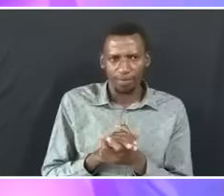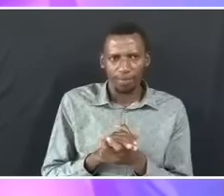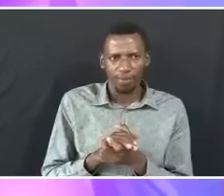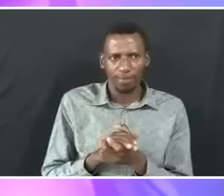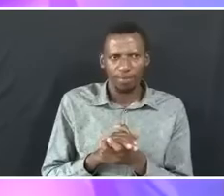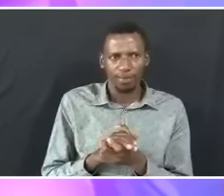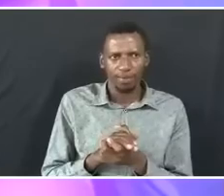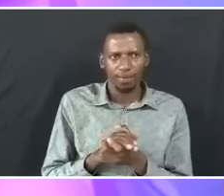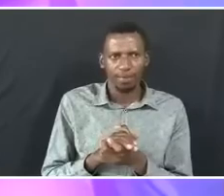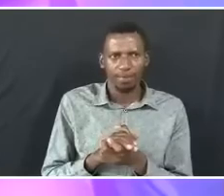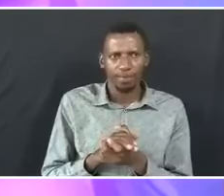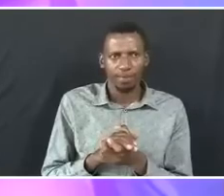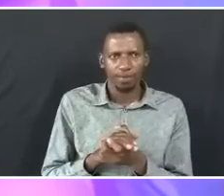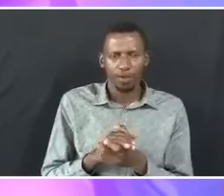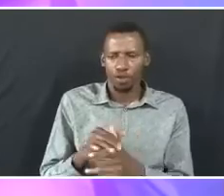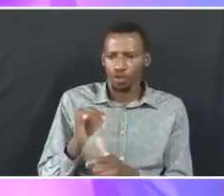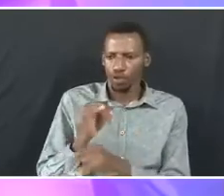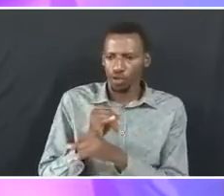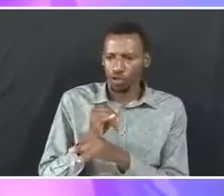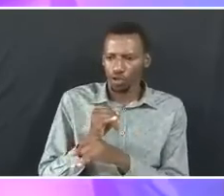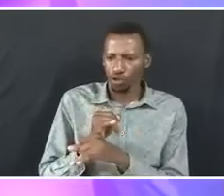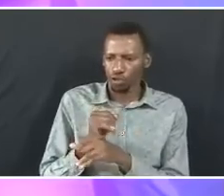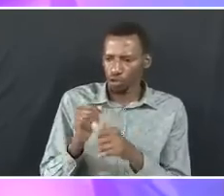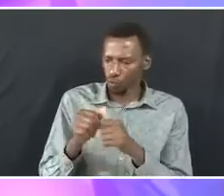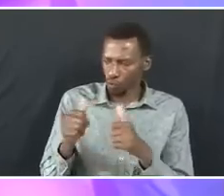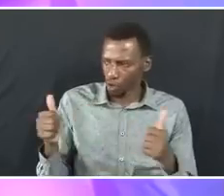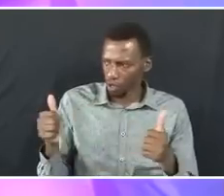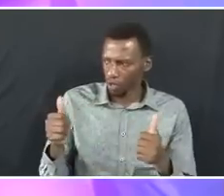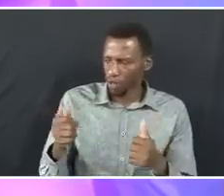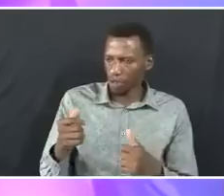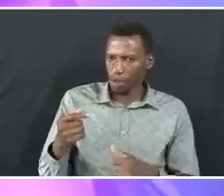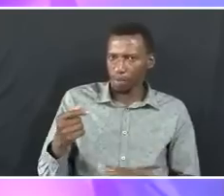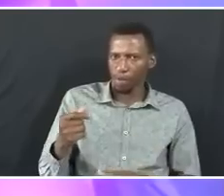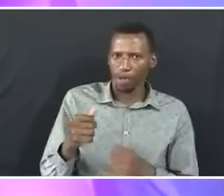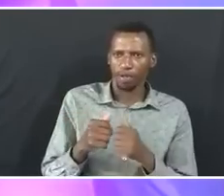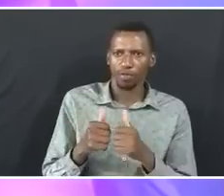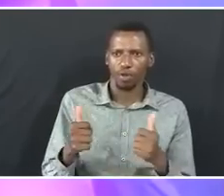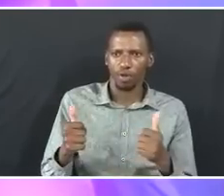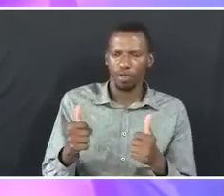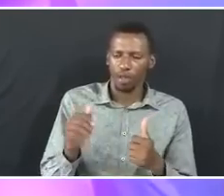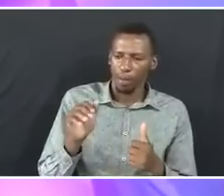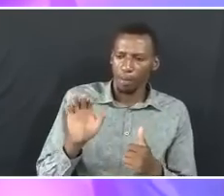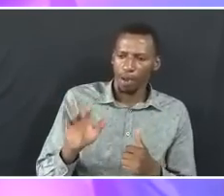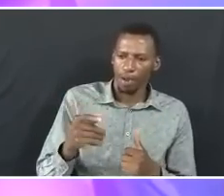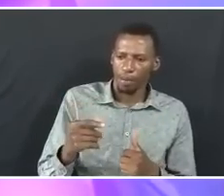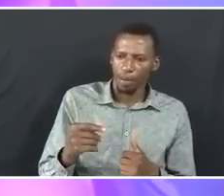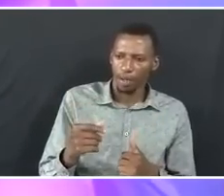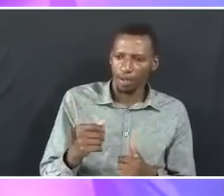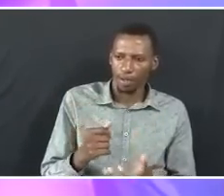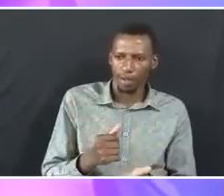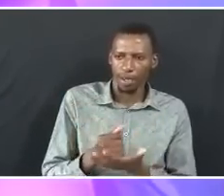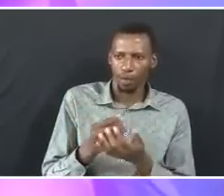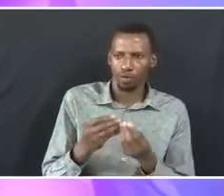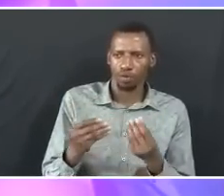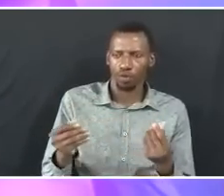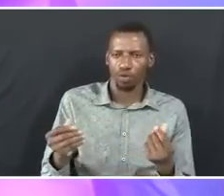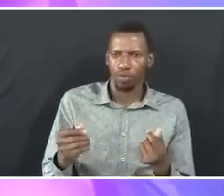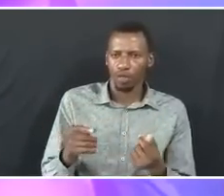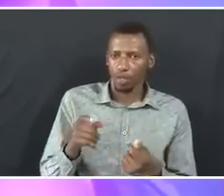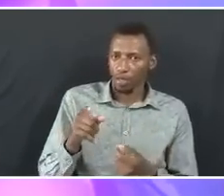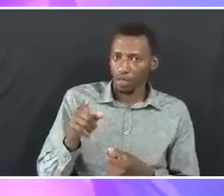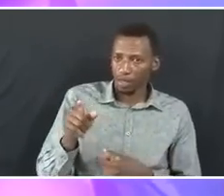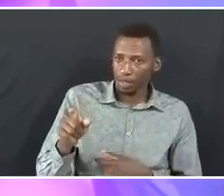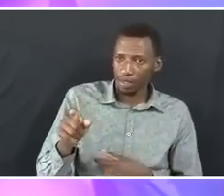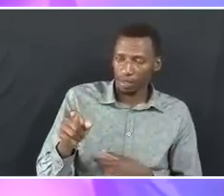employed, has floating money. Her money works for her and wants to get married